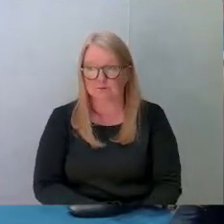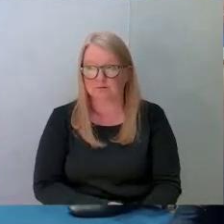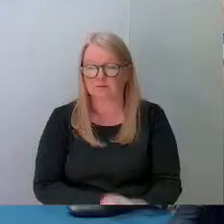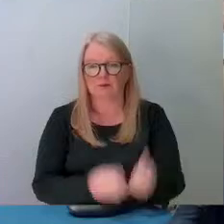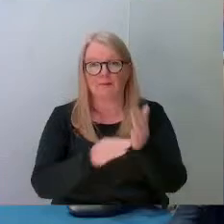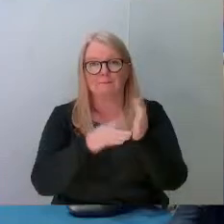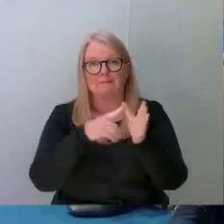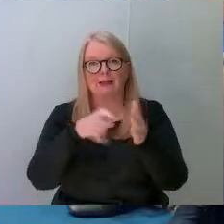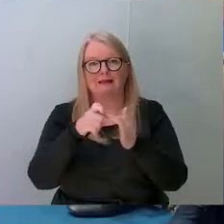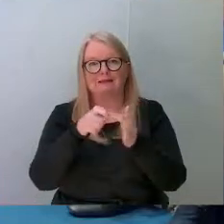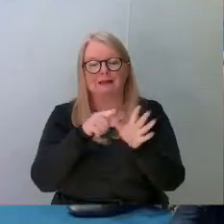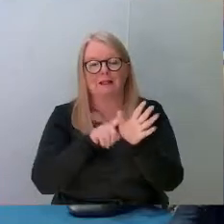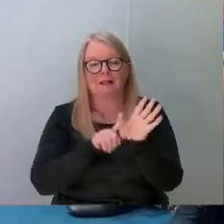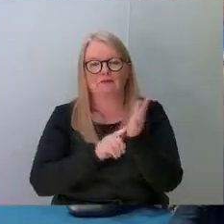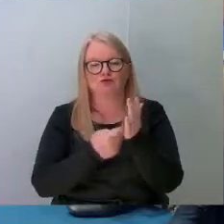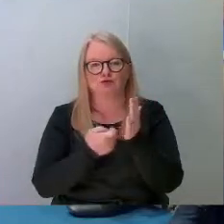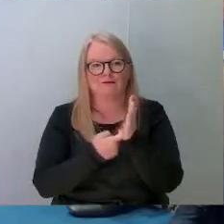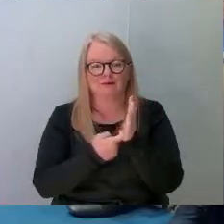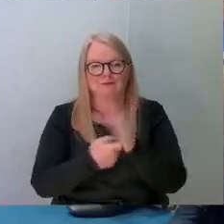Madeline Davies.